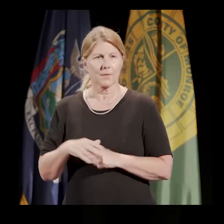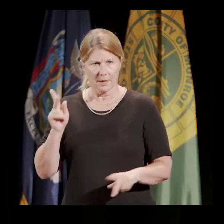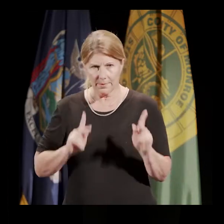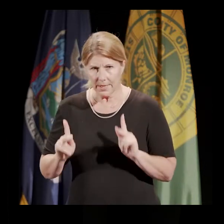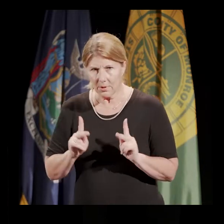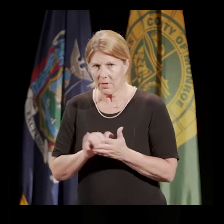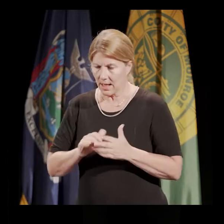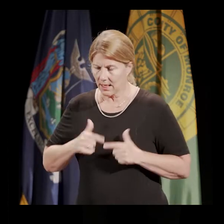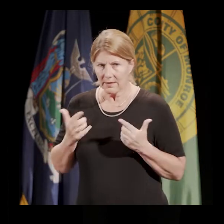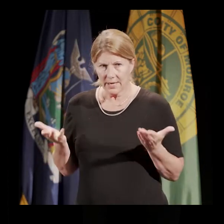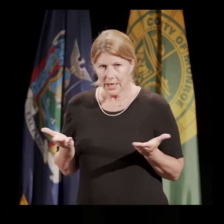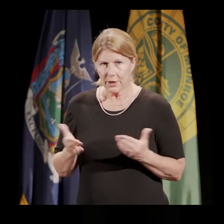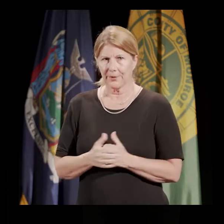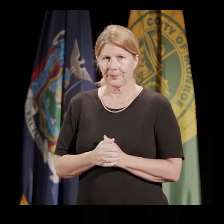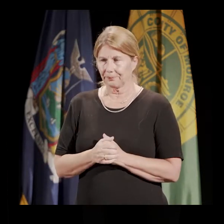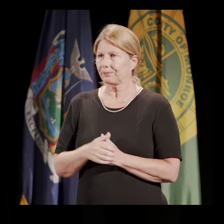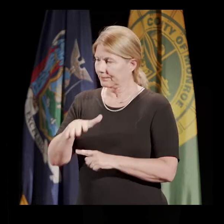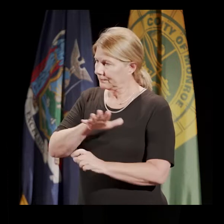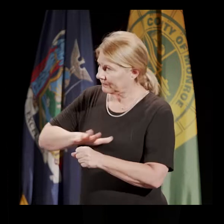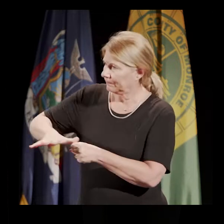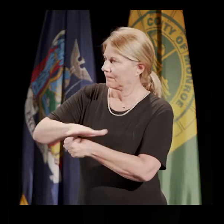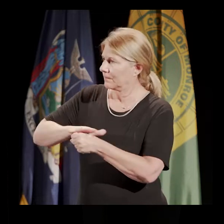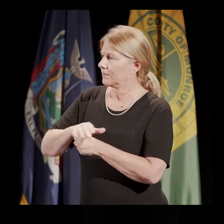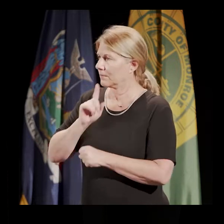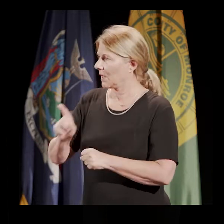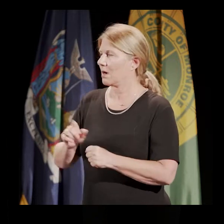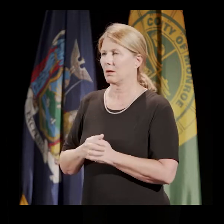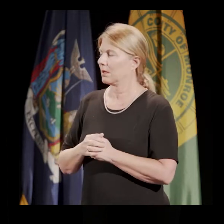city and of this region are finally